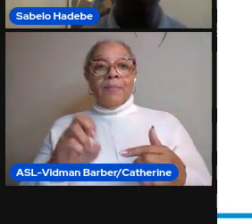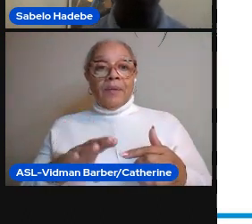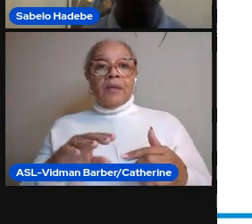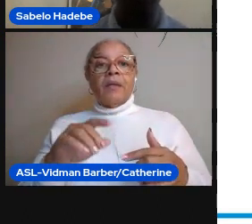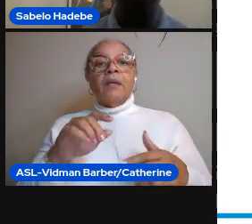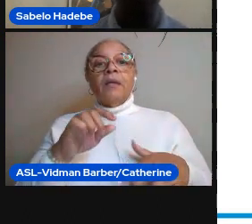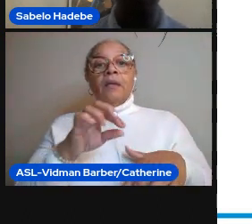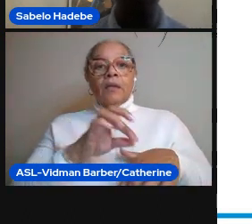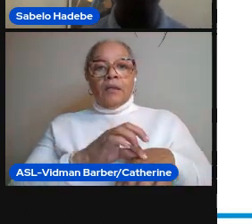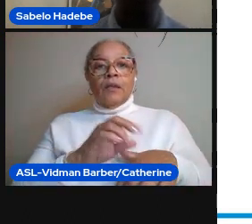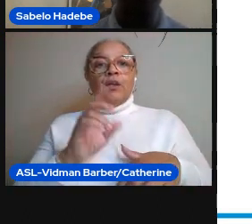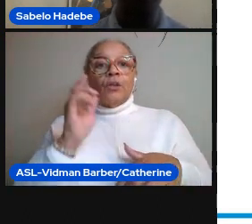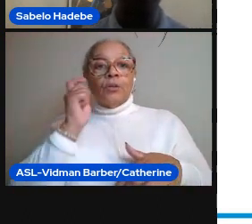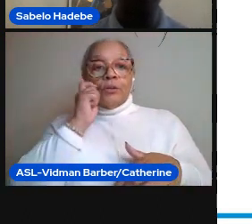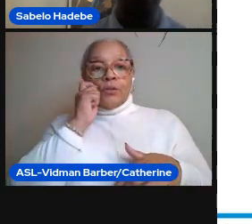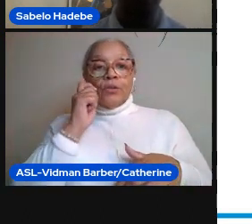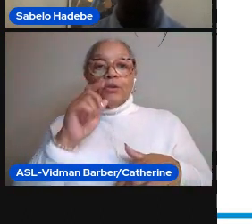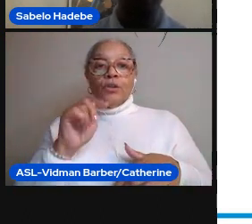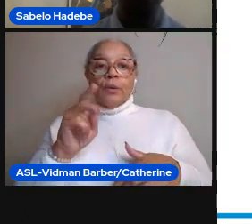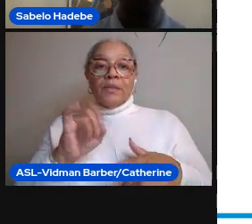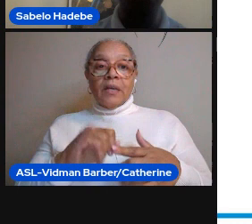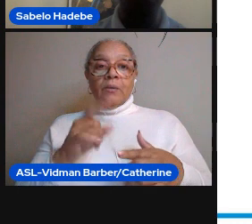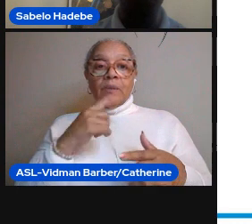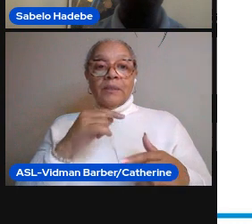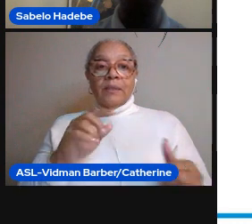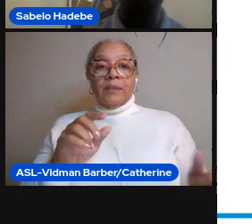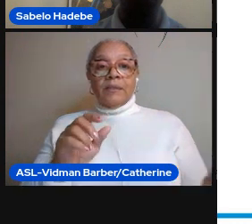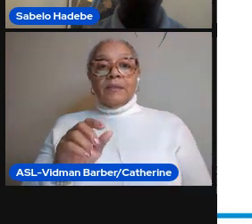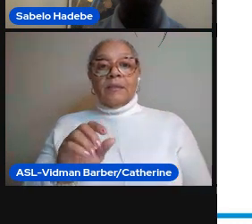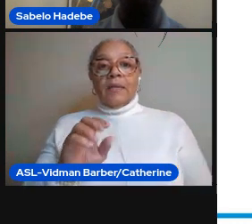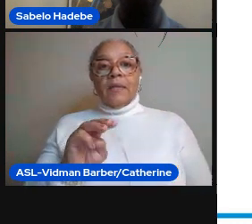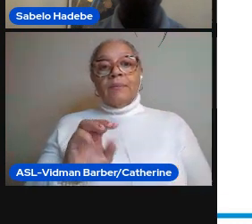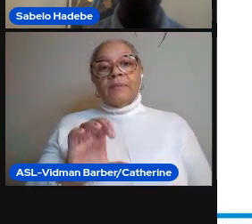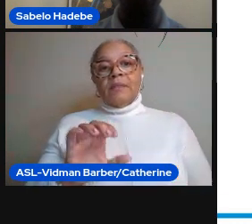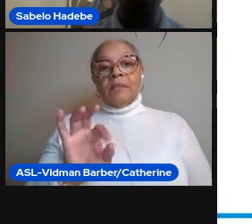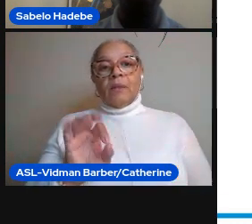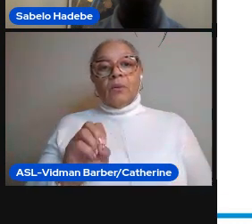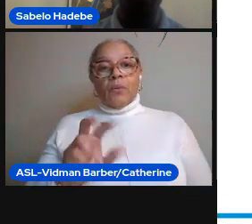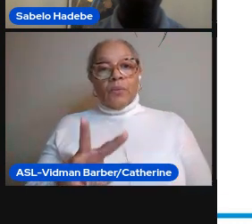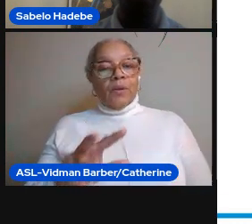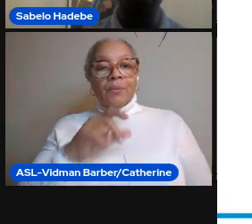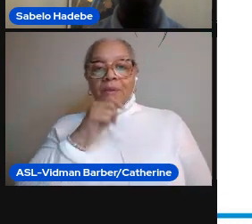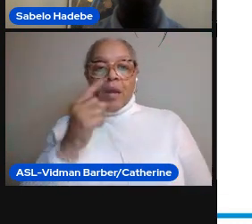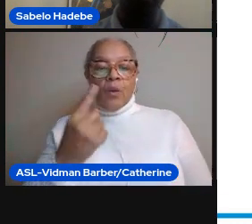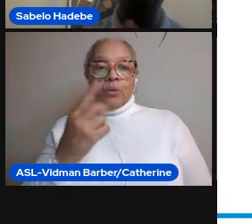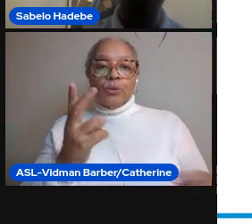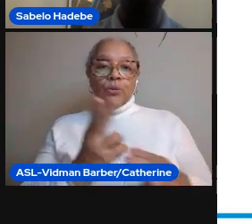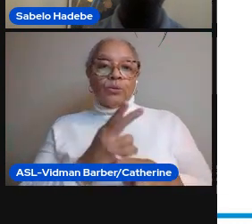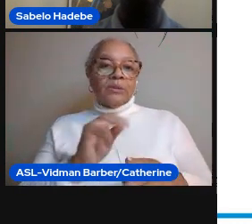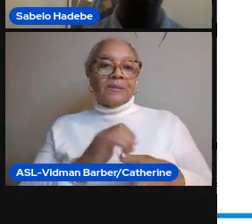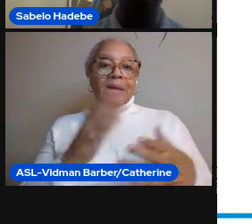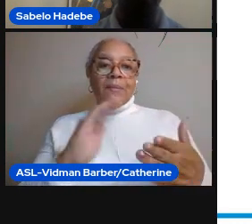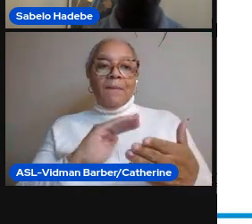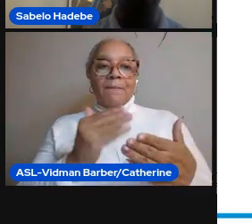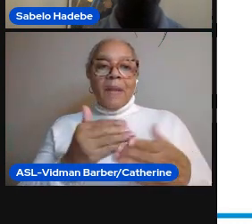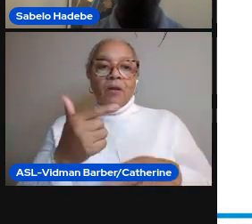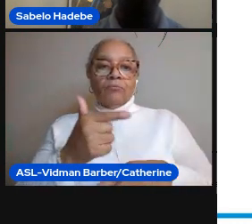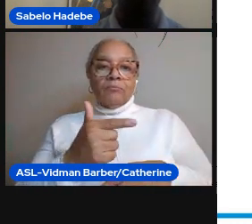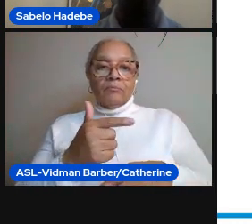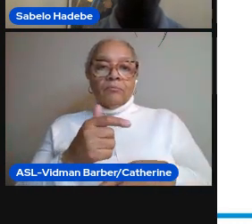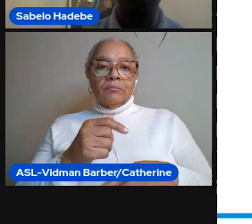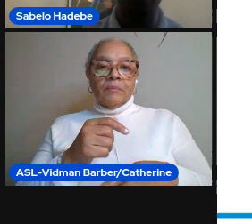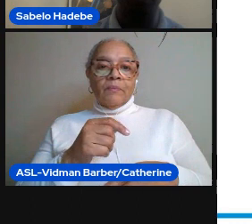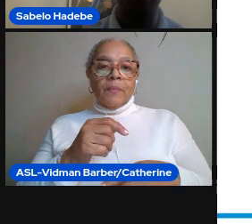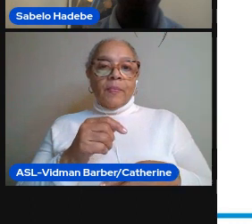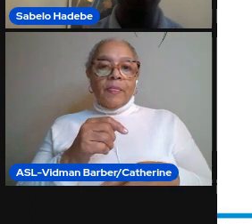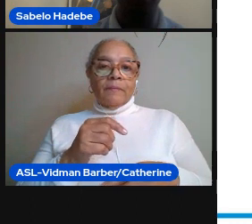use MC903. We don't always use the same dose because it's a bit